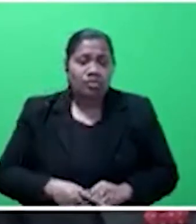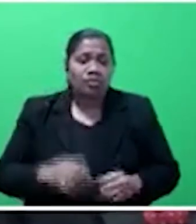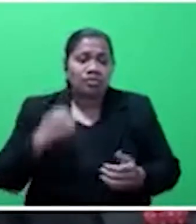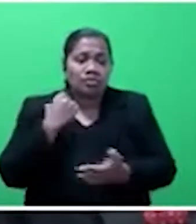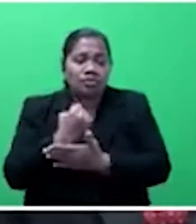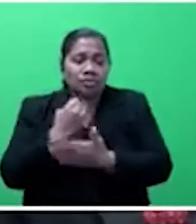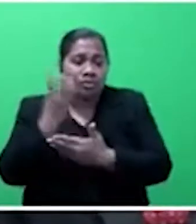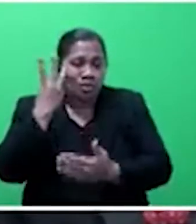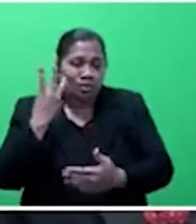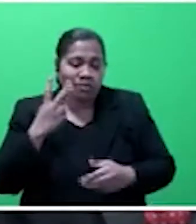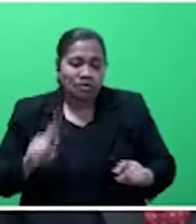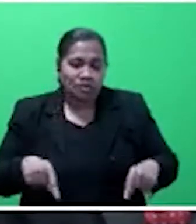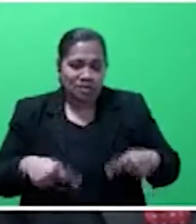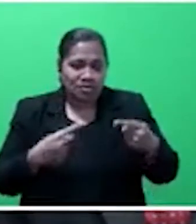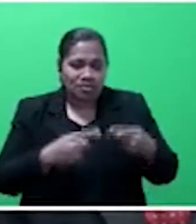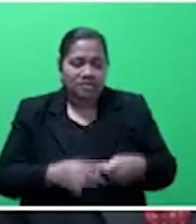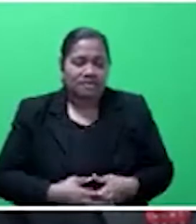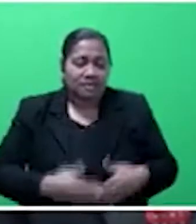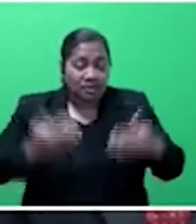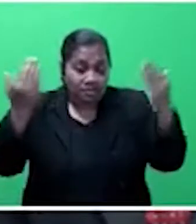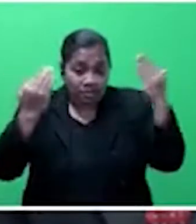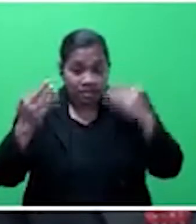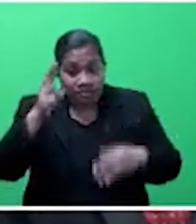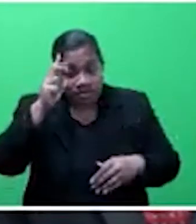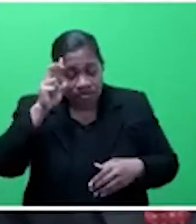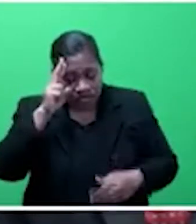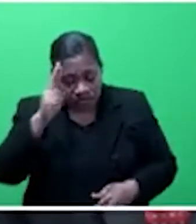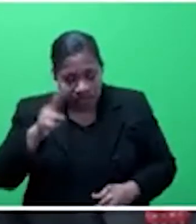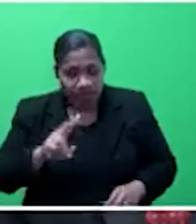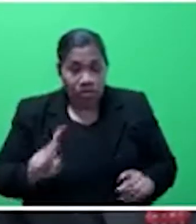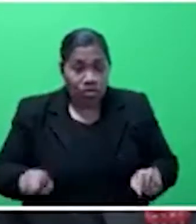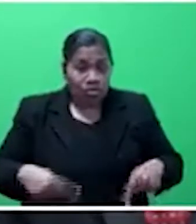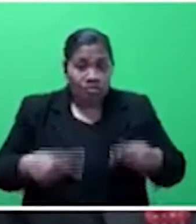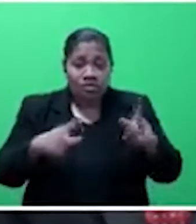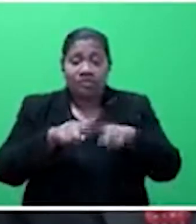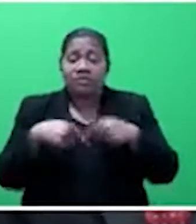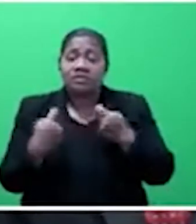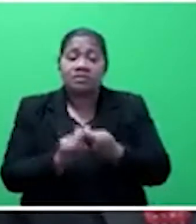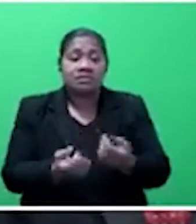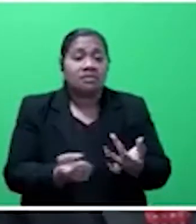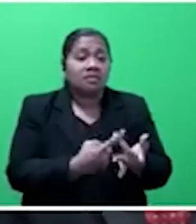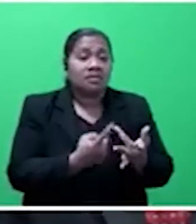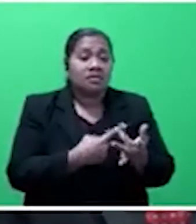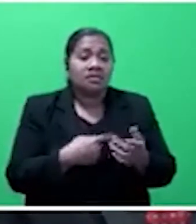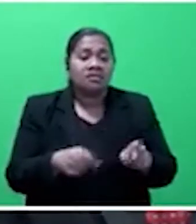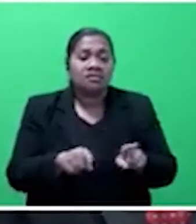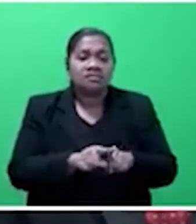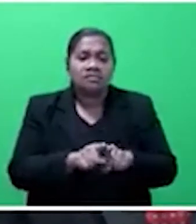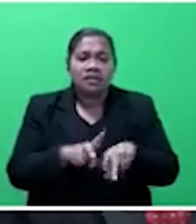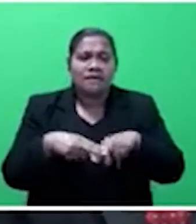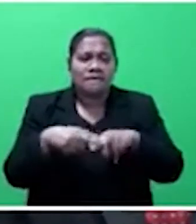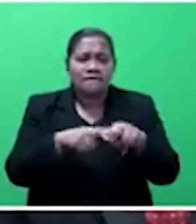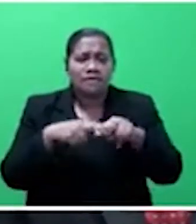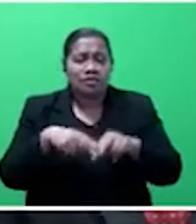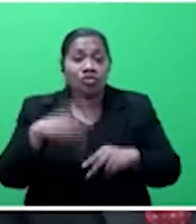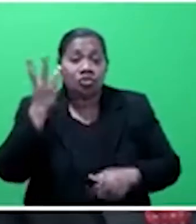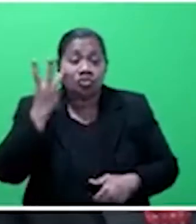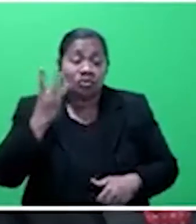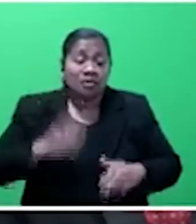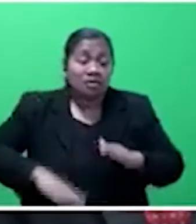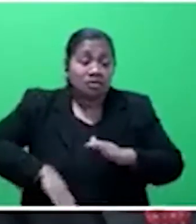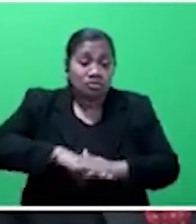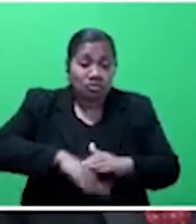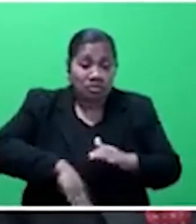said. Mr. Speaker said the competition of the teams and others, such as the Fiji Women's Soccer and Netball